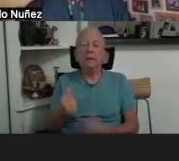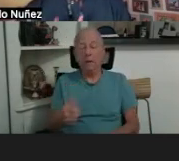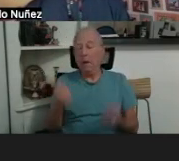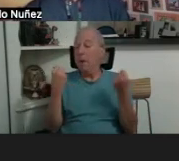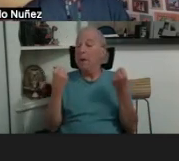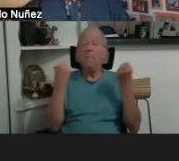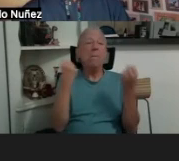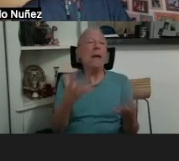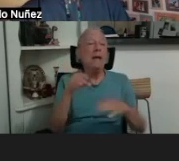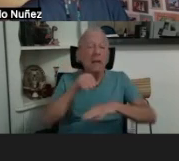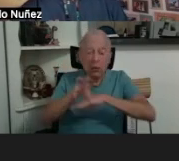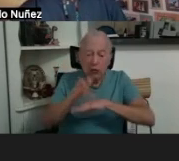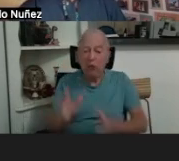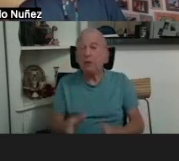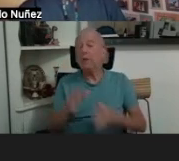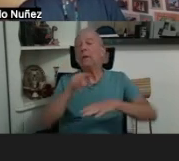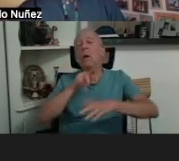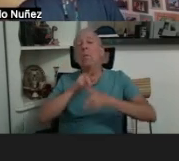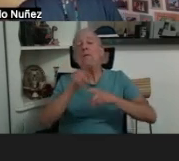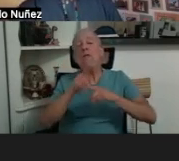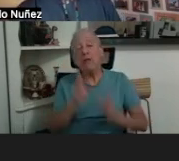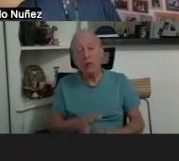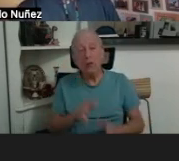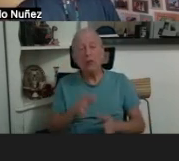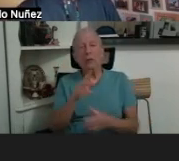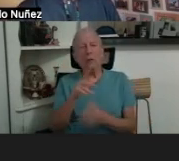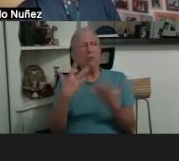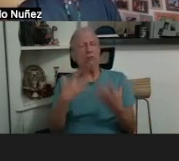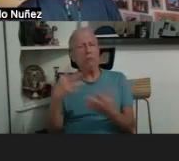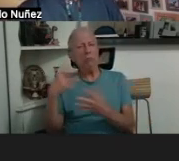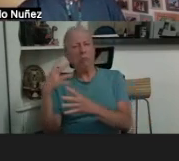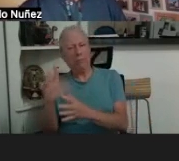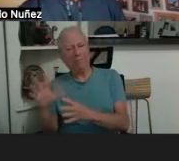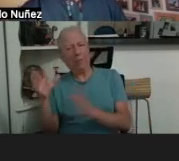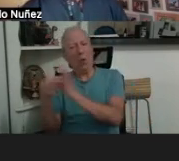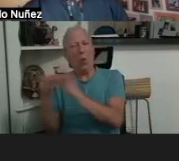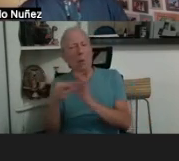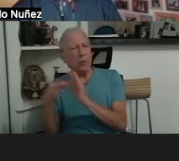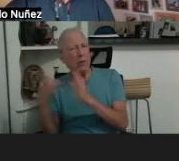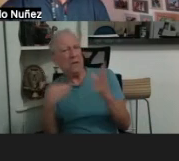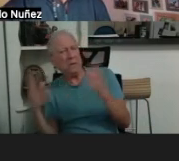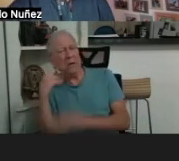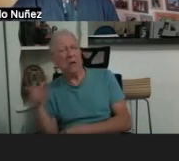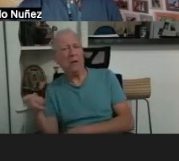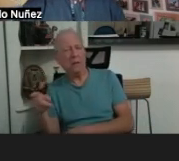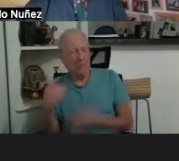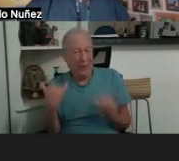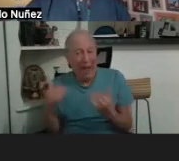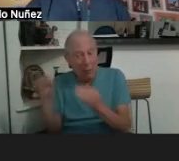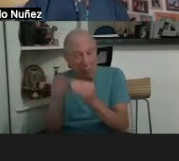consultants and professionals who are experienced in cooperatives, although that's changing, and hopefully we're helping make that